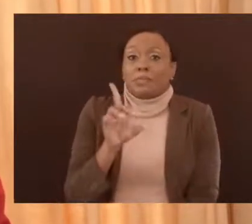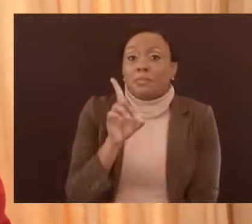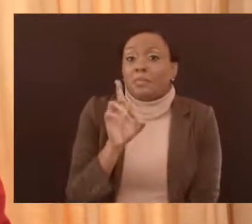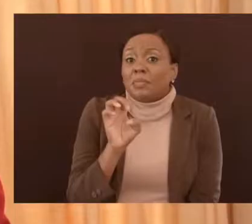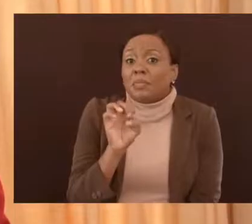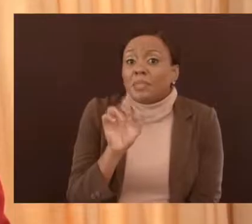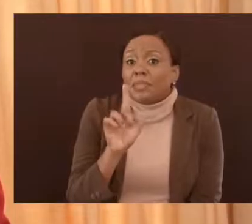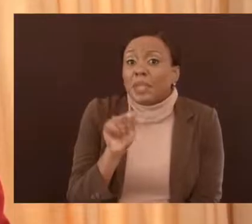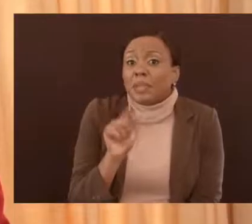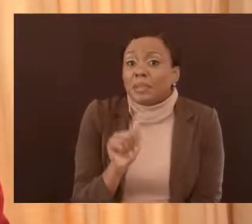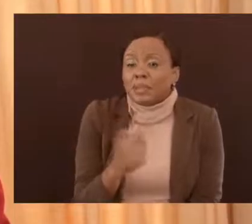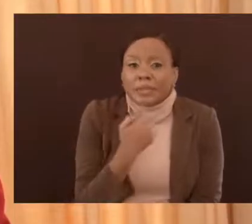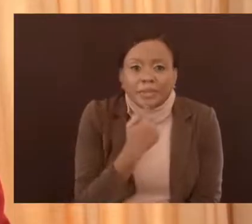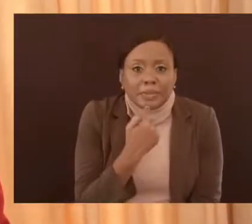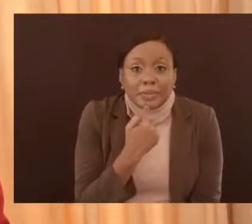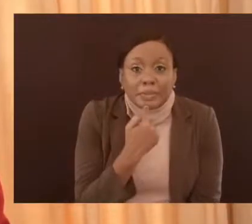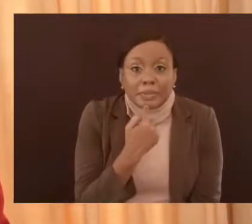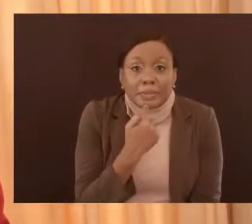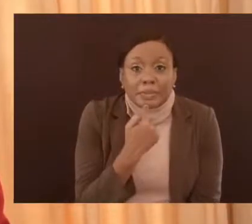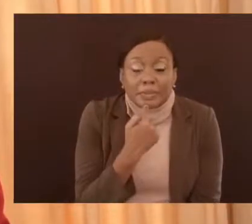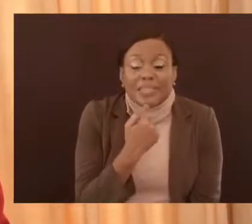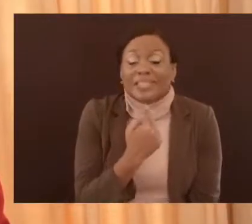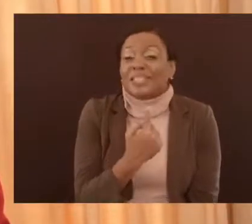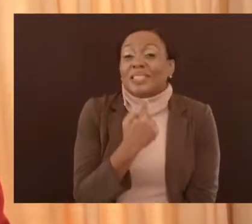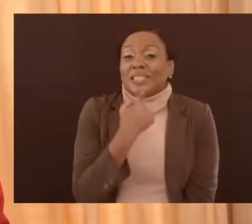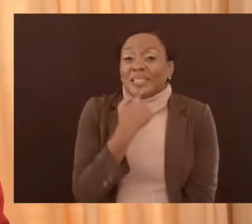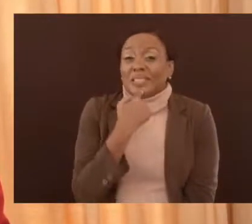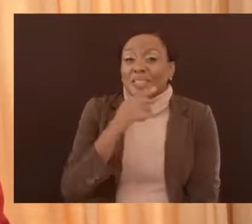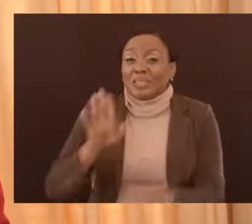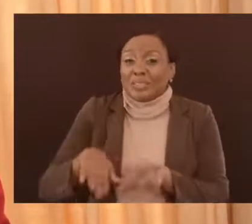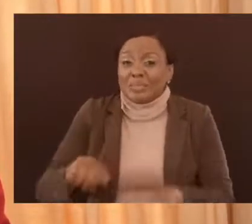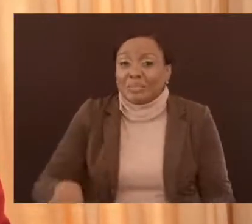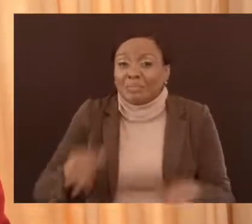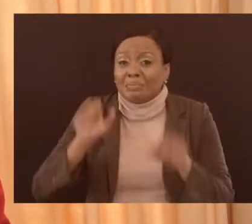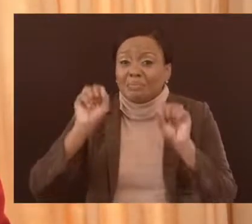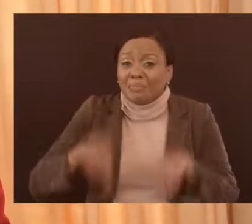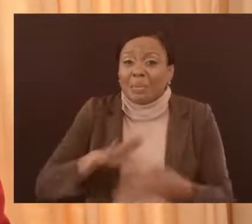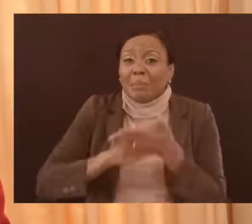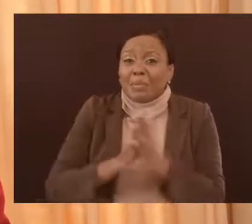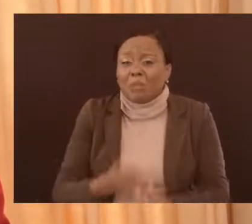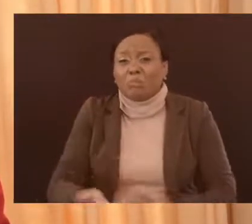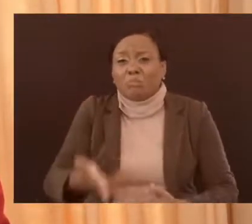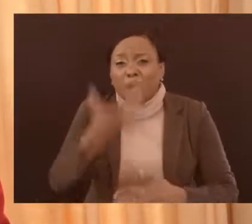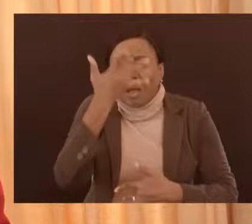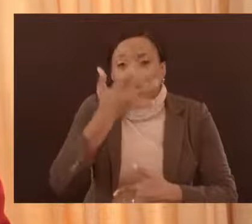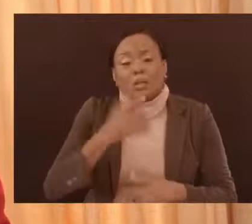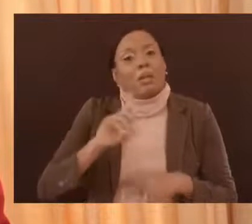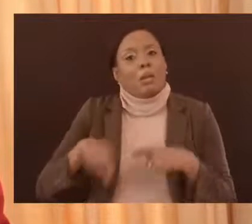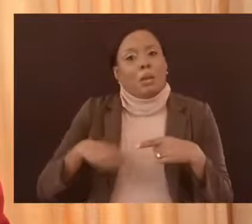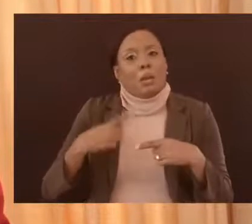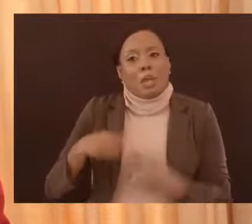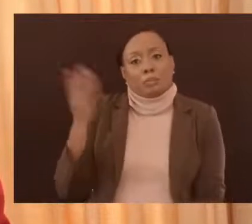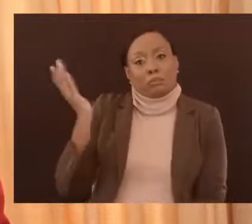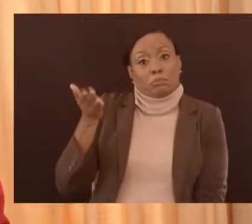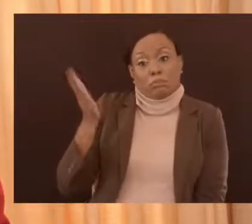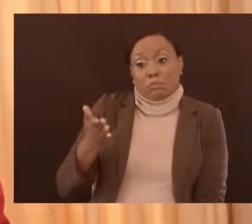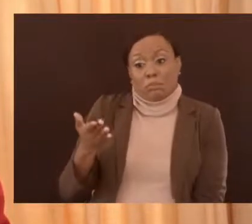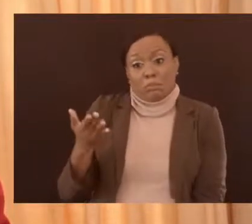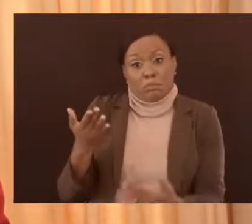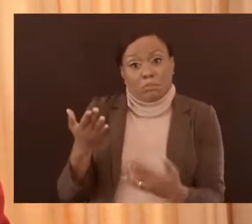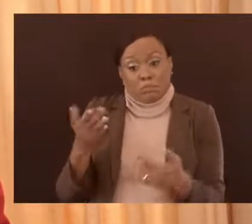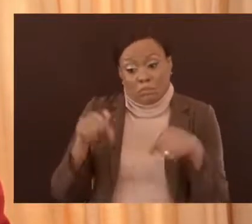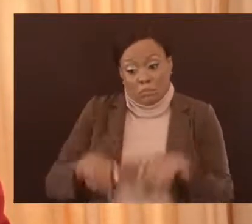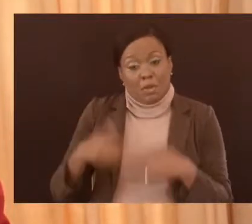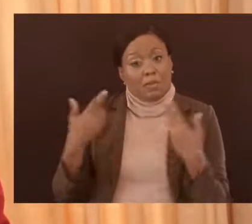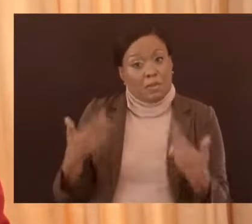and our children are now equally at risk of becoming very sick. So today, immediately after this press briefing, the